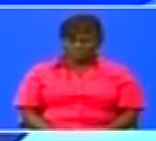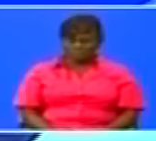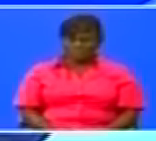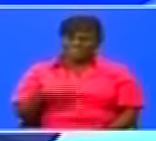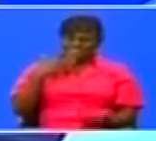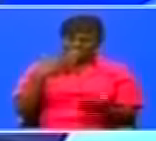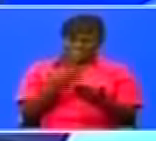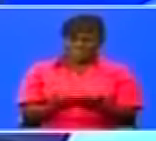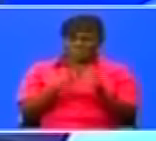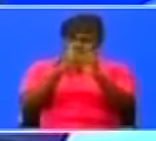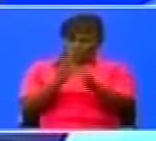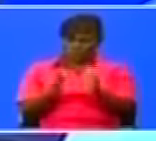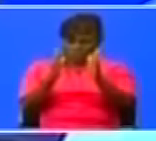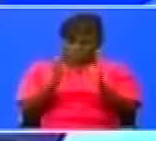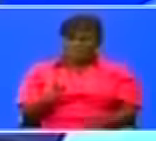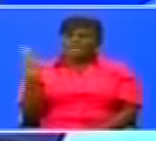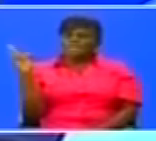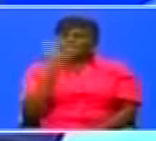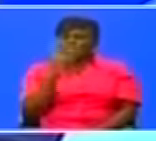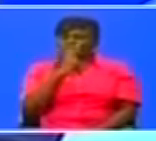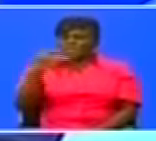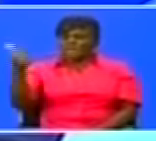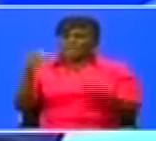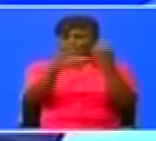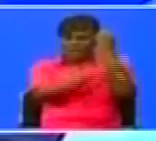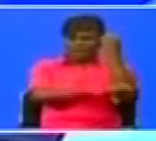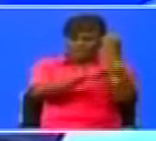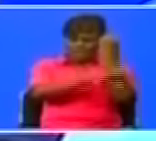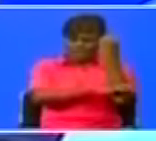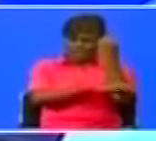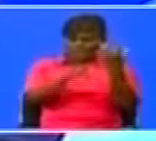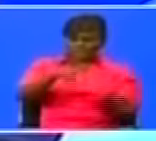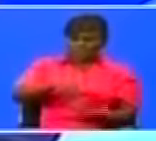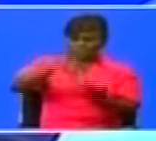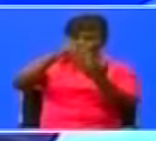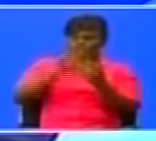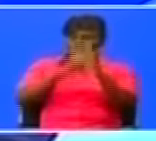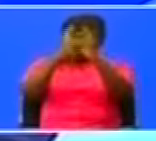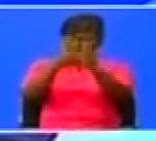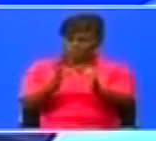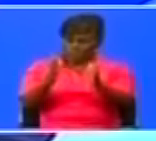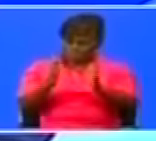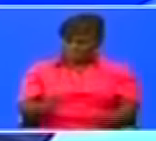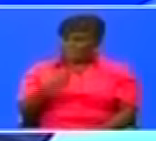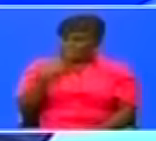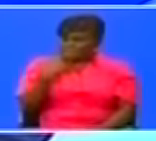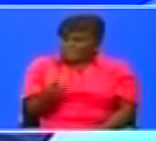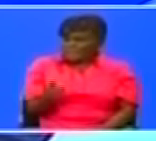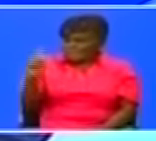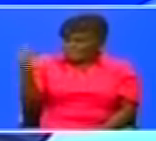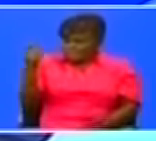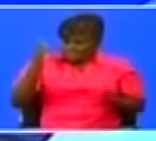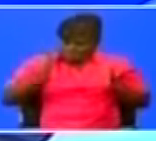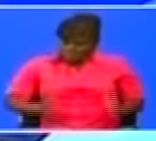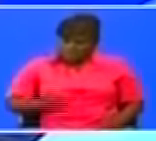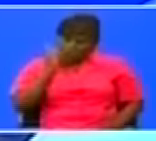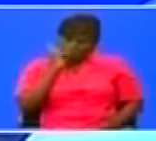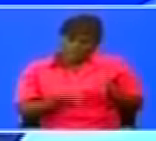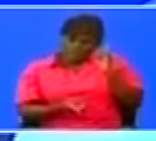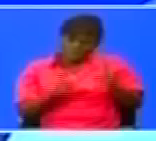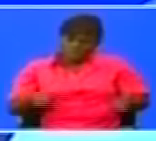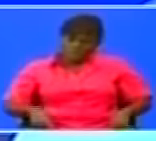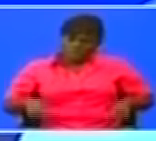Thanks, Eugene. Now, in Daring Abroad tonight, KTN special correspondent Alex Chamada tells us about a Kenyan athlete